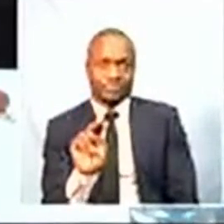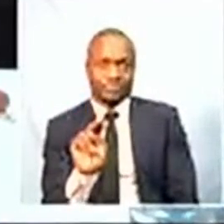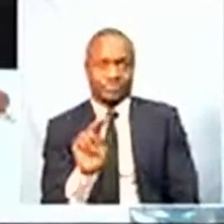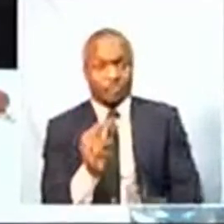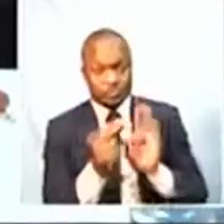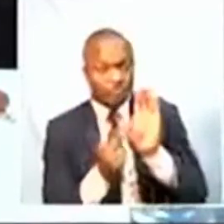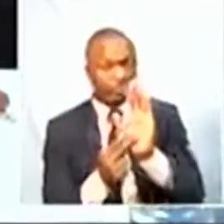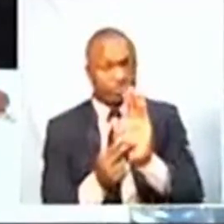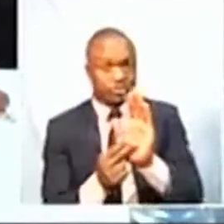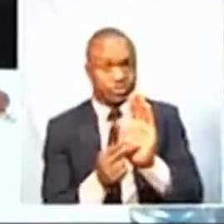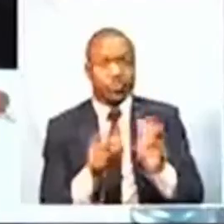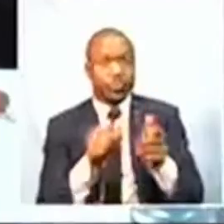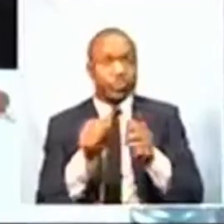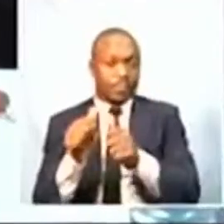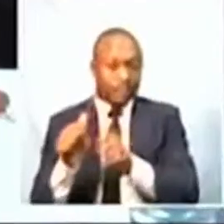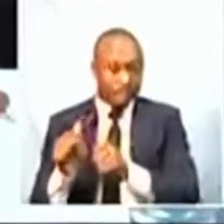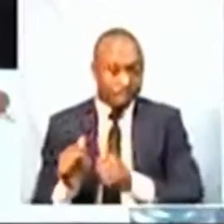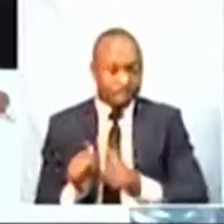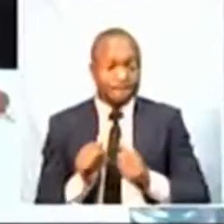as indicated in the action taken.